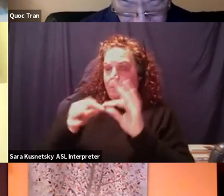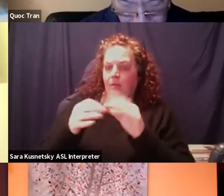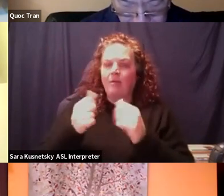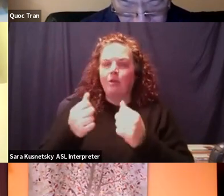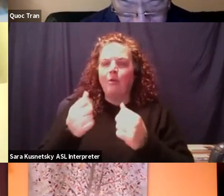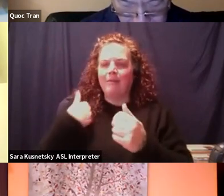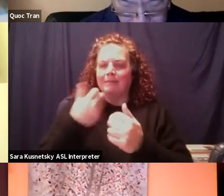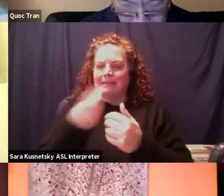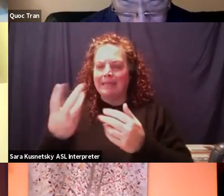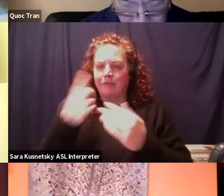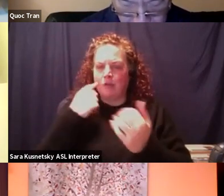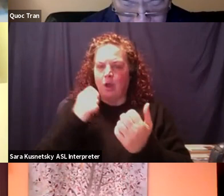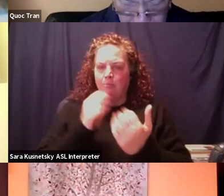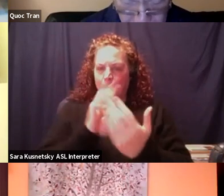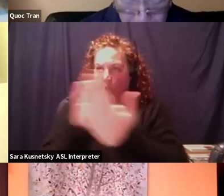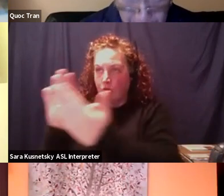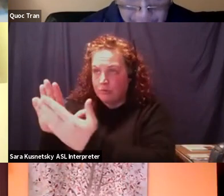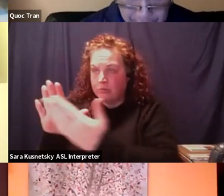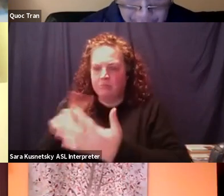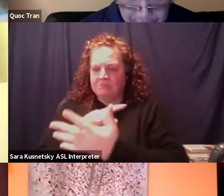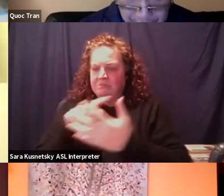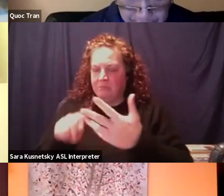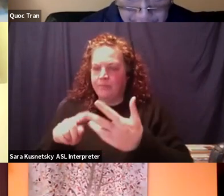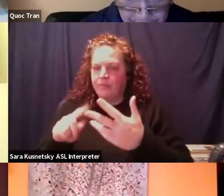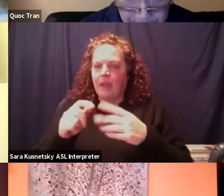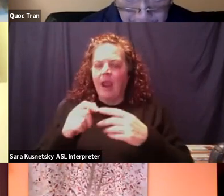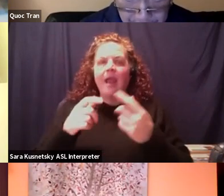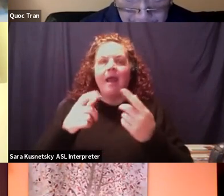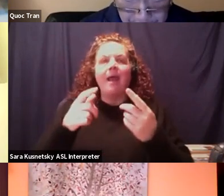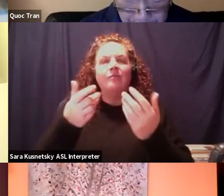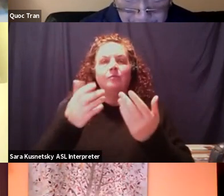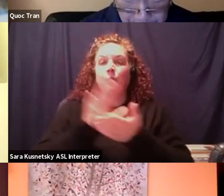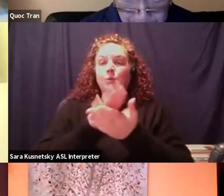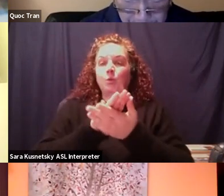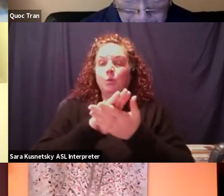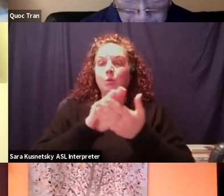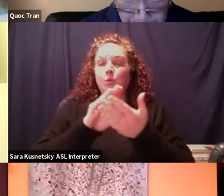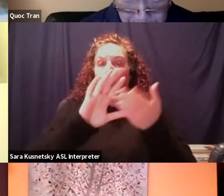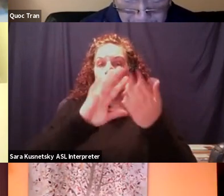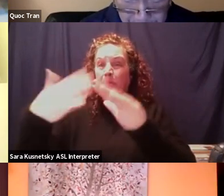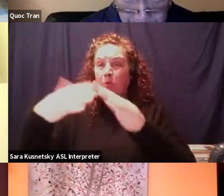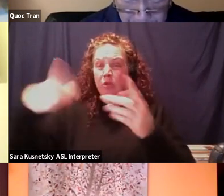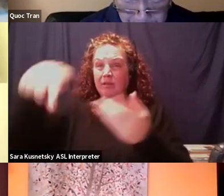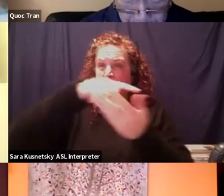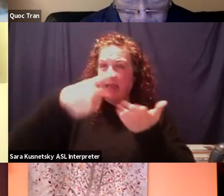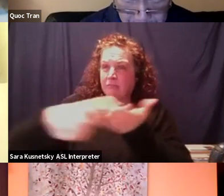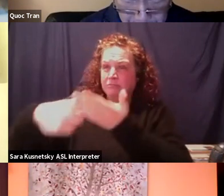approaches and allowing the school communities to talk it through and make a decision there.